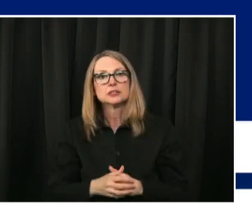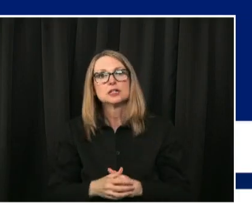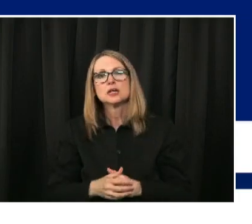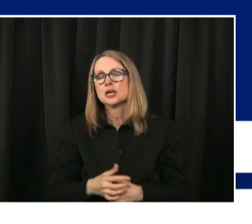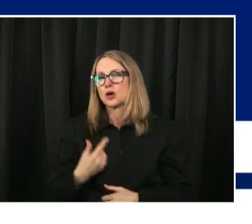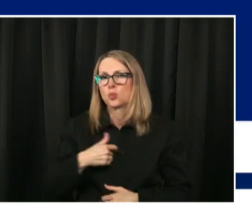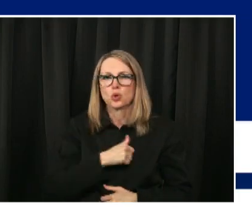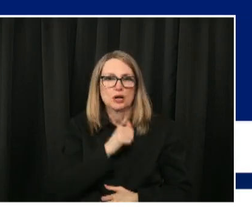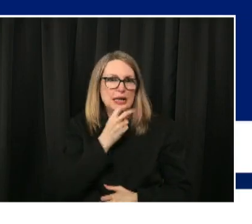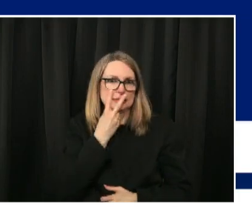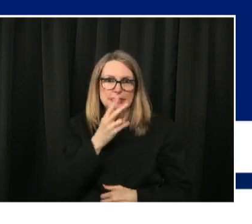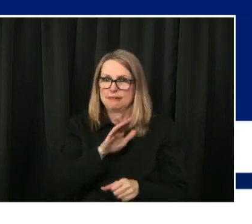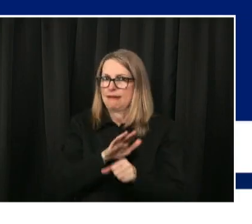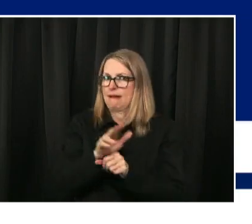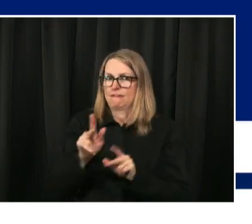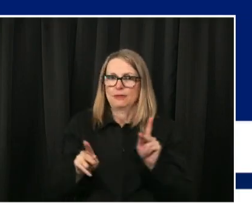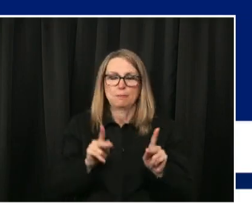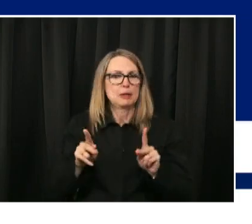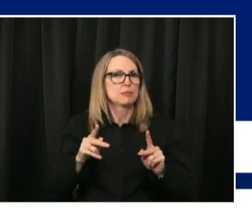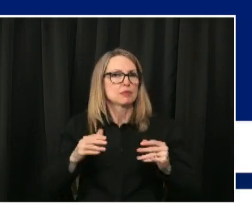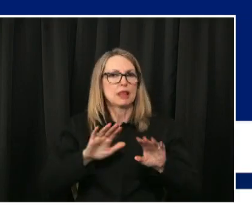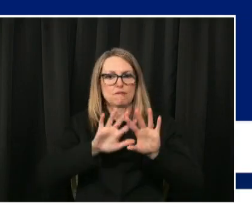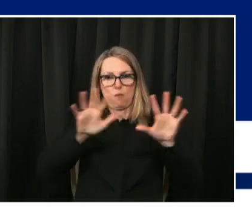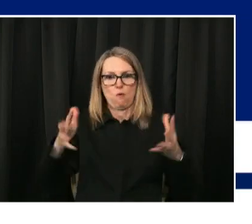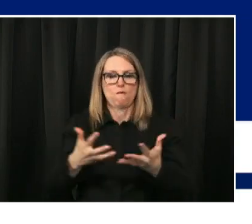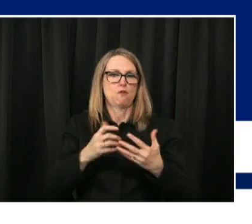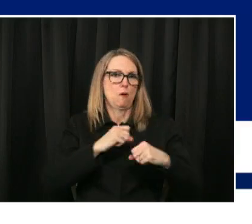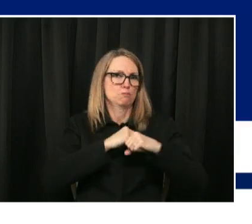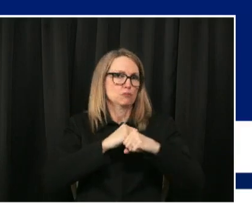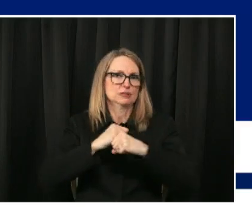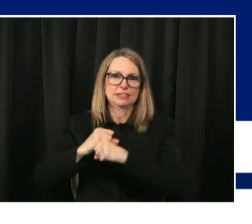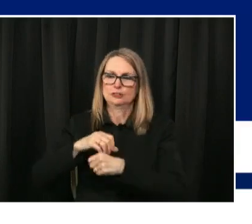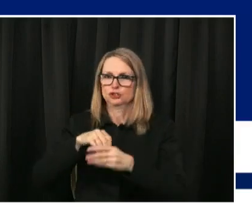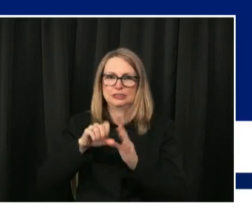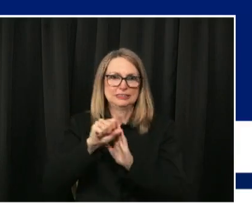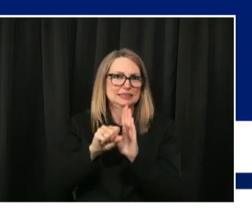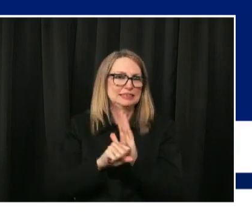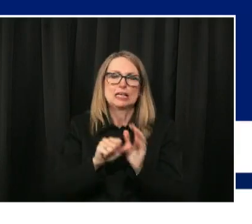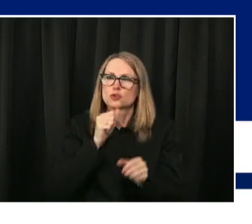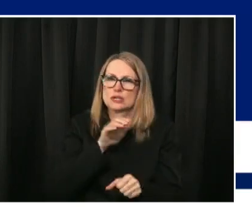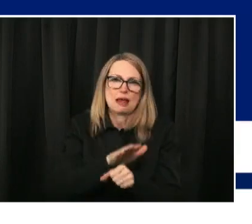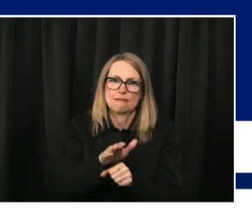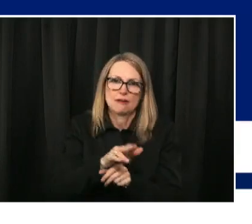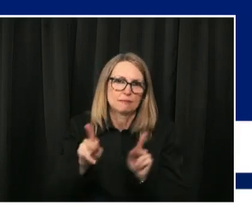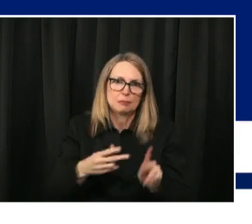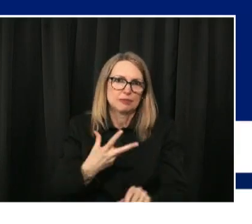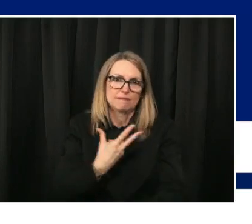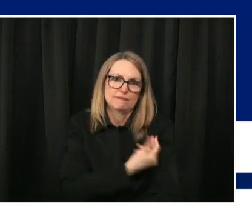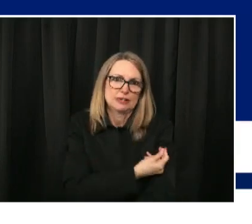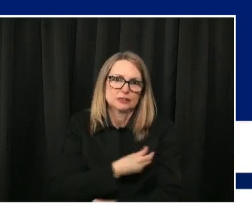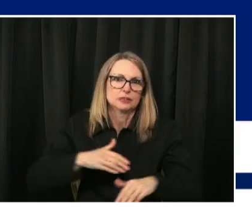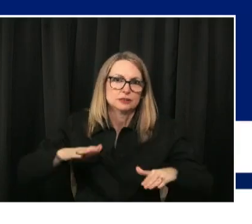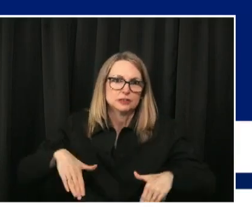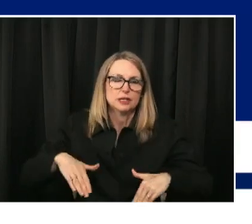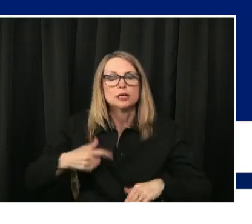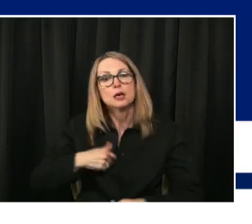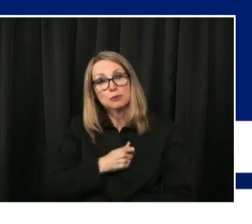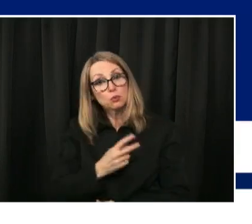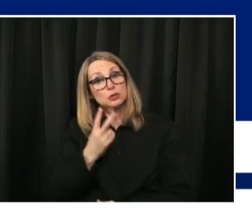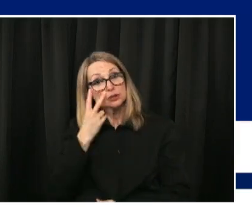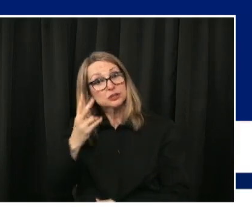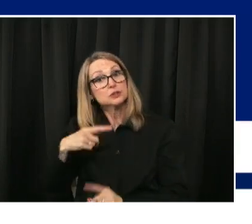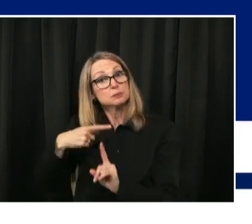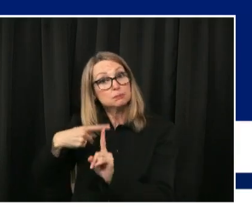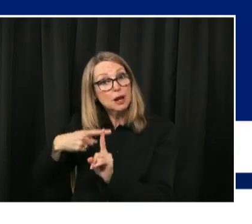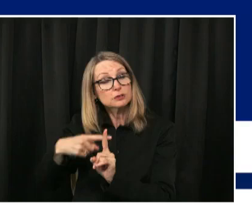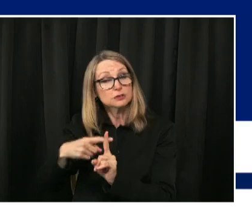seeing herd immunity, population level protection, overall impact to our state level trends, but we are seeing a clear benefit to individuals that are being